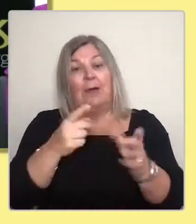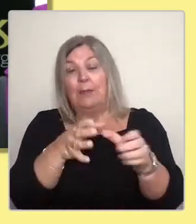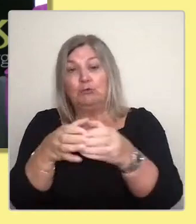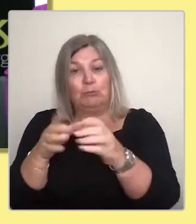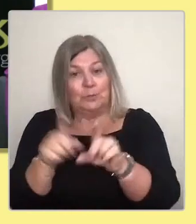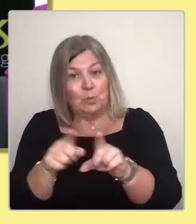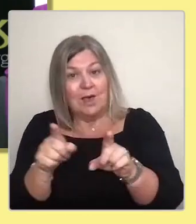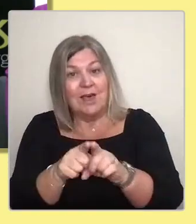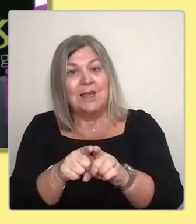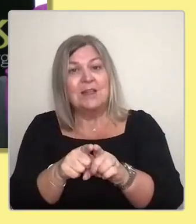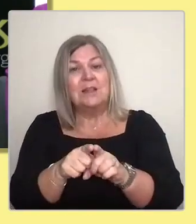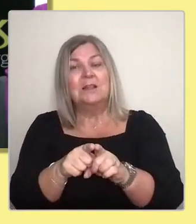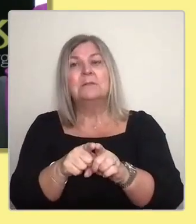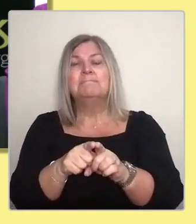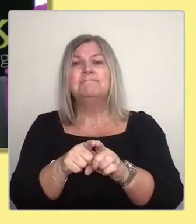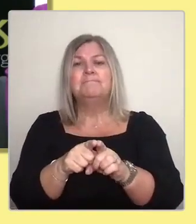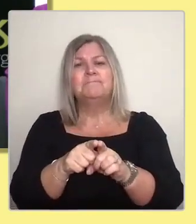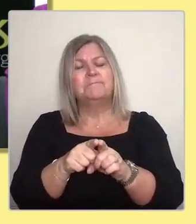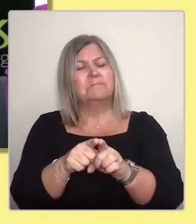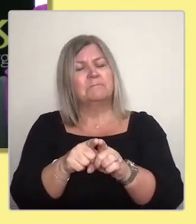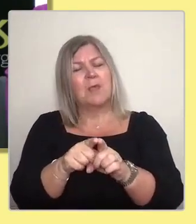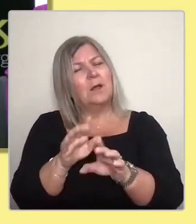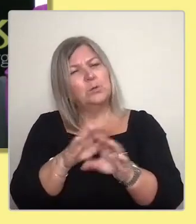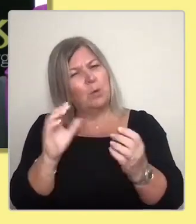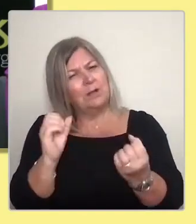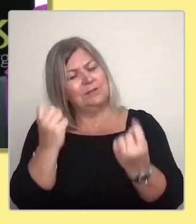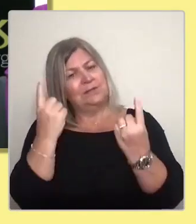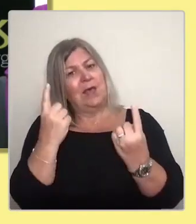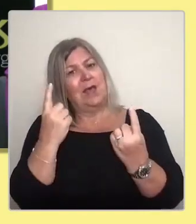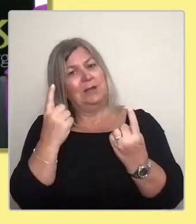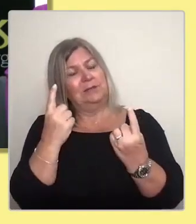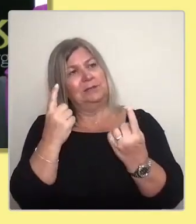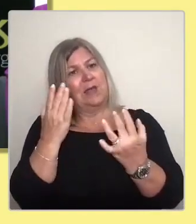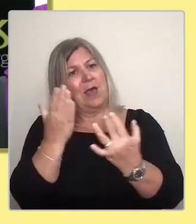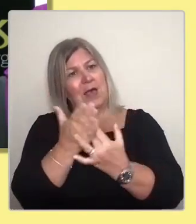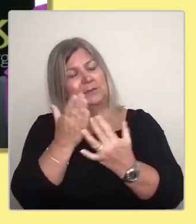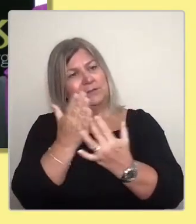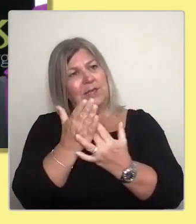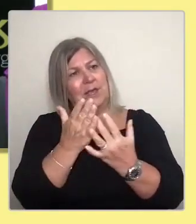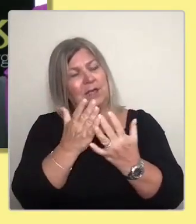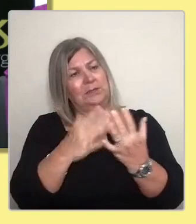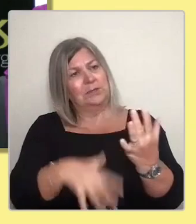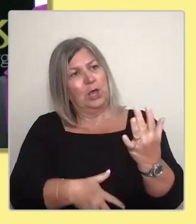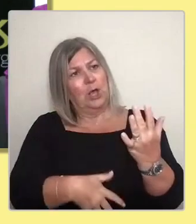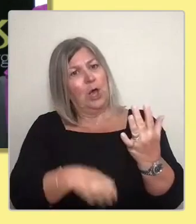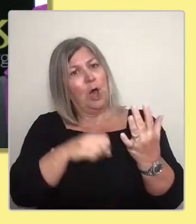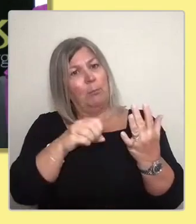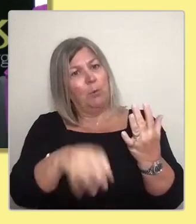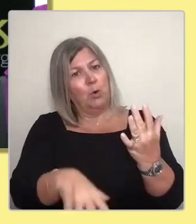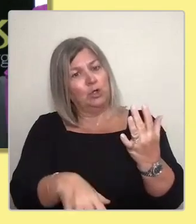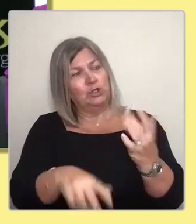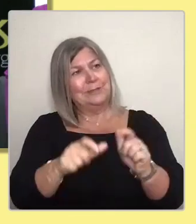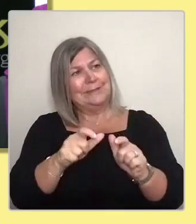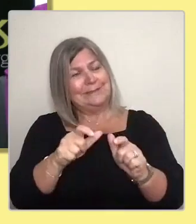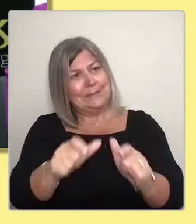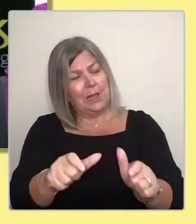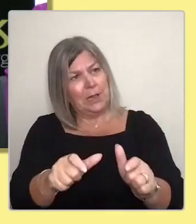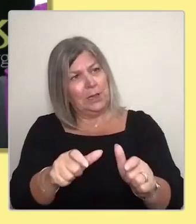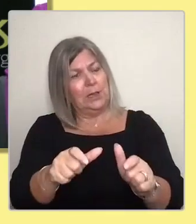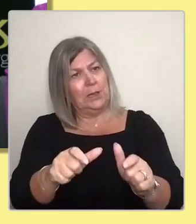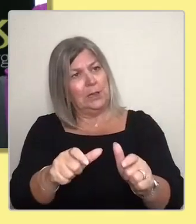of me understand why access to abortion is still a matter of the criminal law. It doesn't